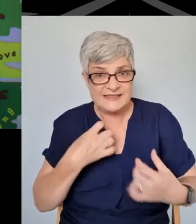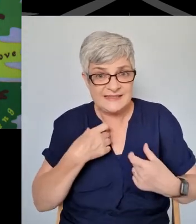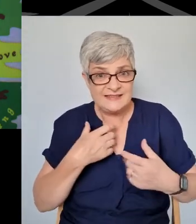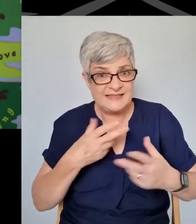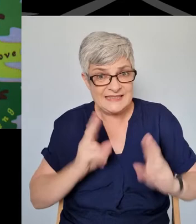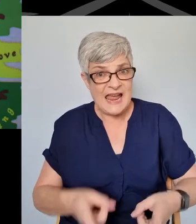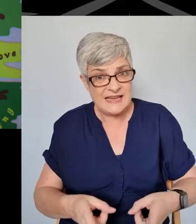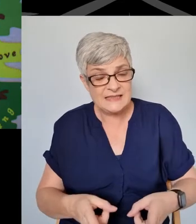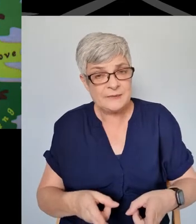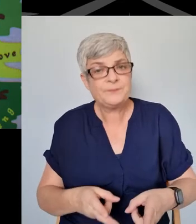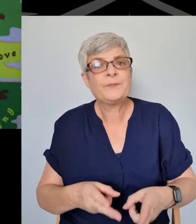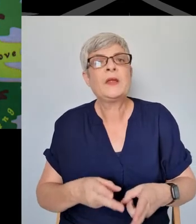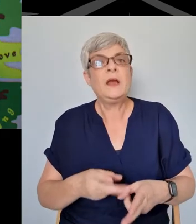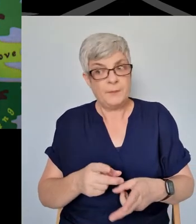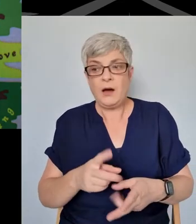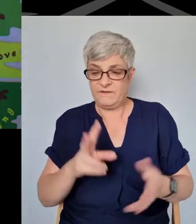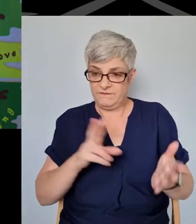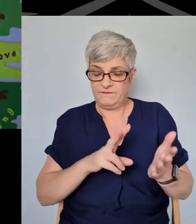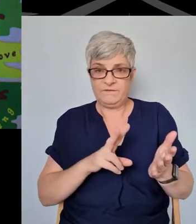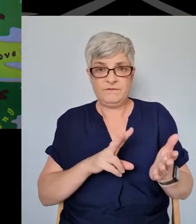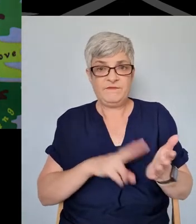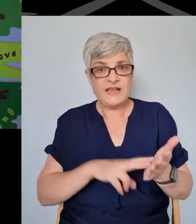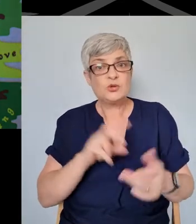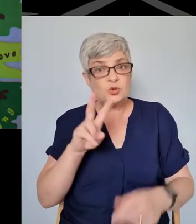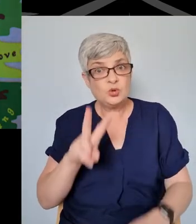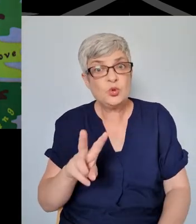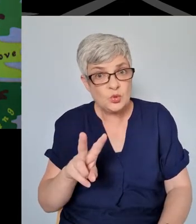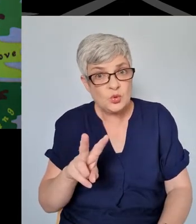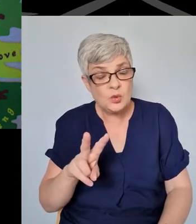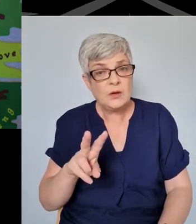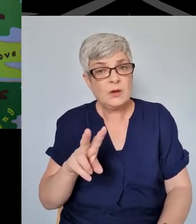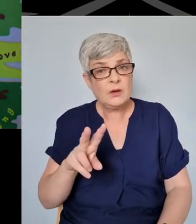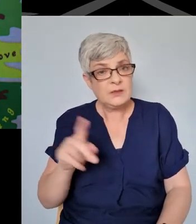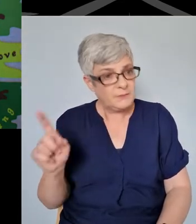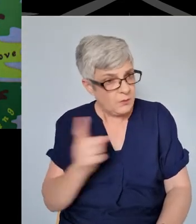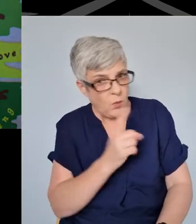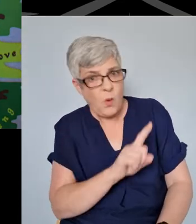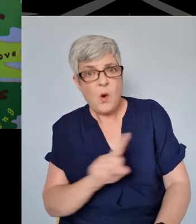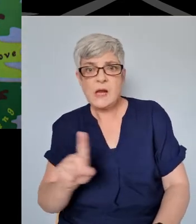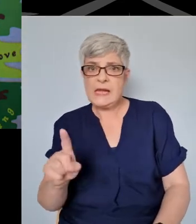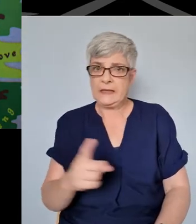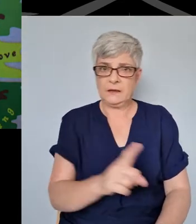2 of chapter 37, being taken to and fro among the bones.